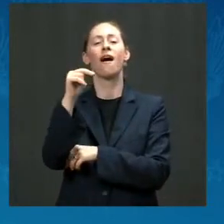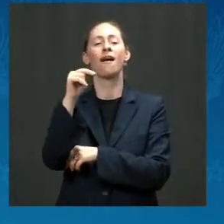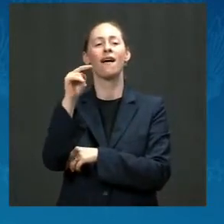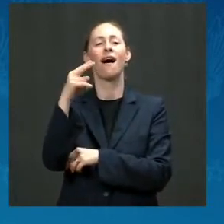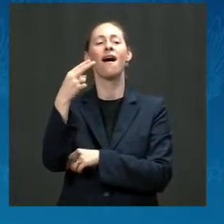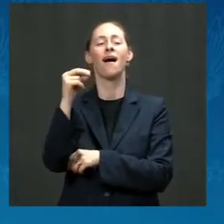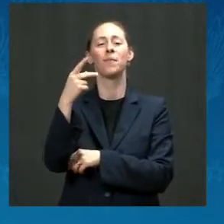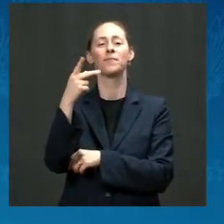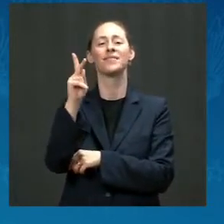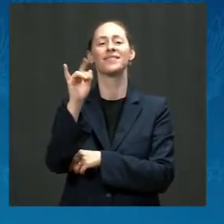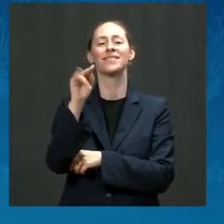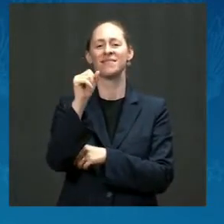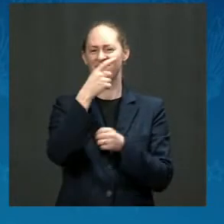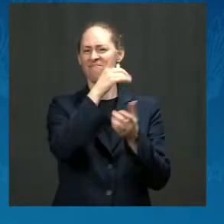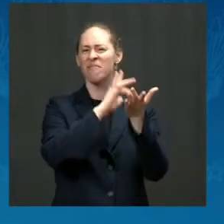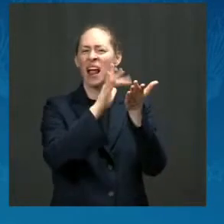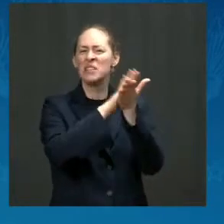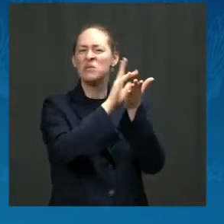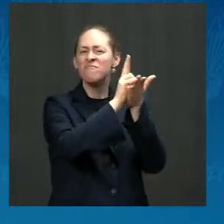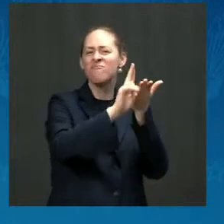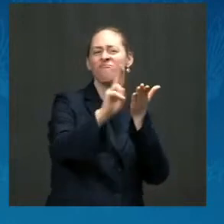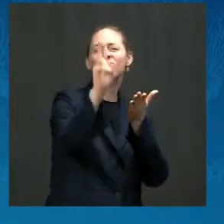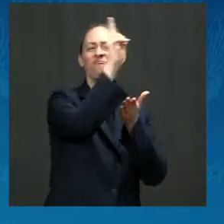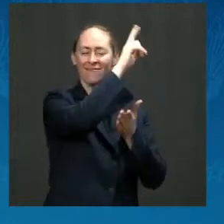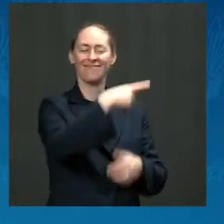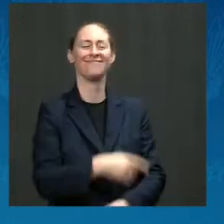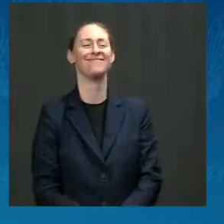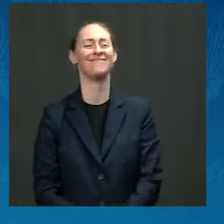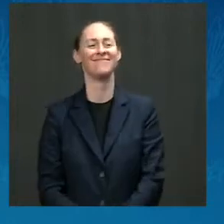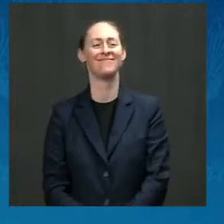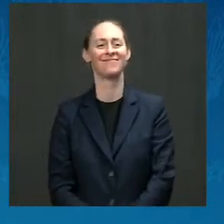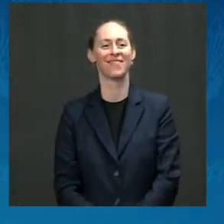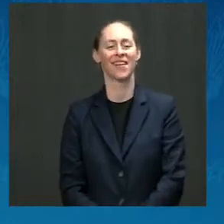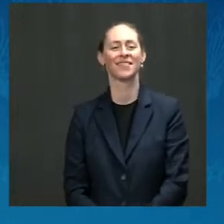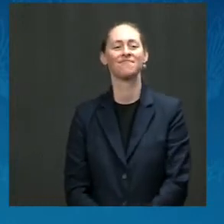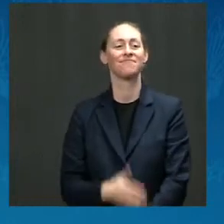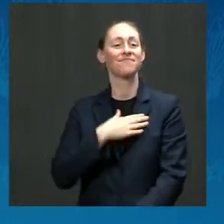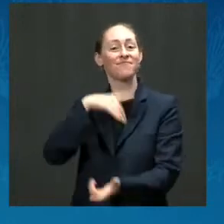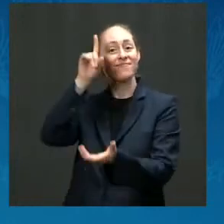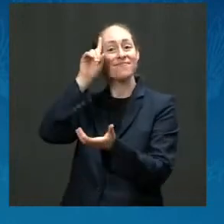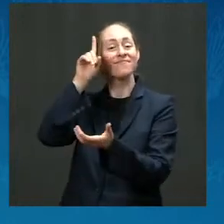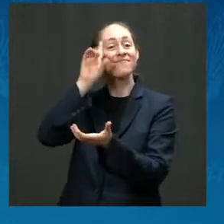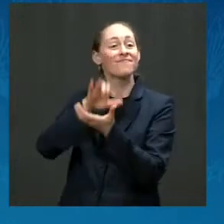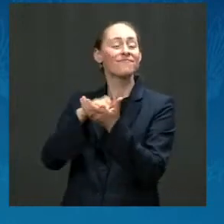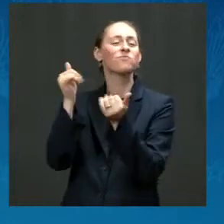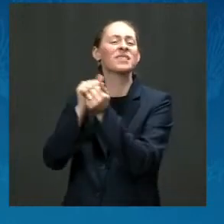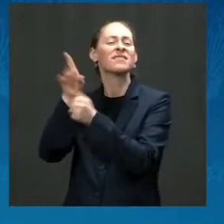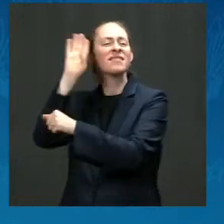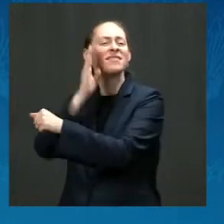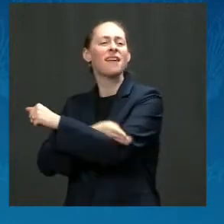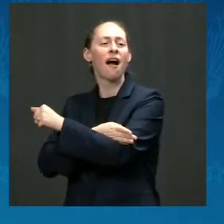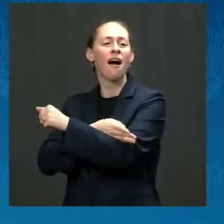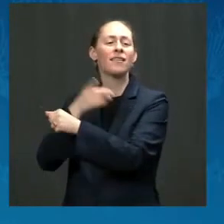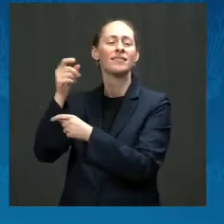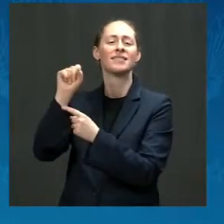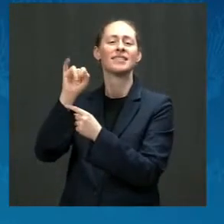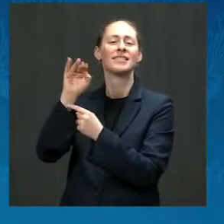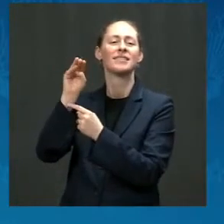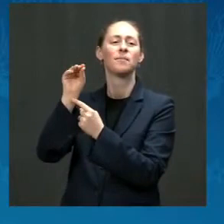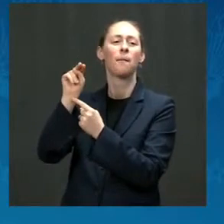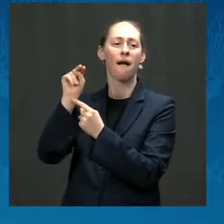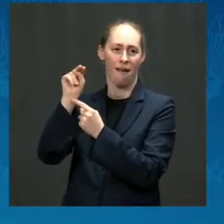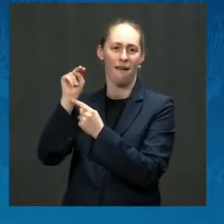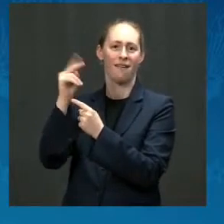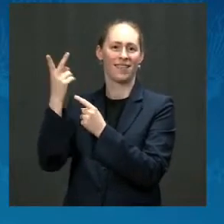Simon is 15 and he has the best laugh you've ever heard. He also has hydrocephalus, cerebral palsy,